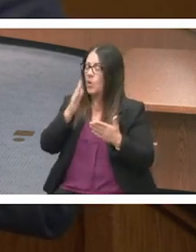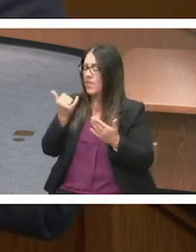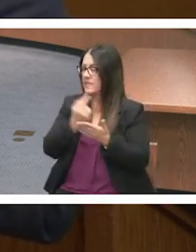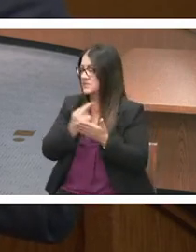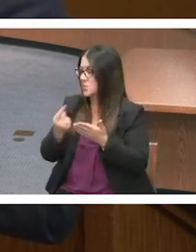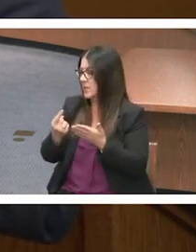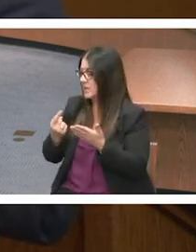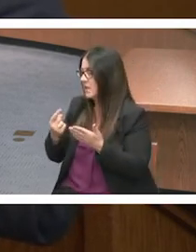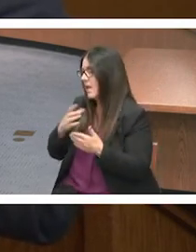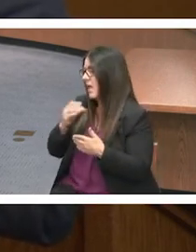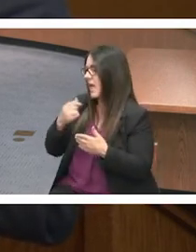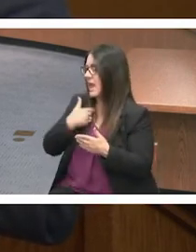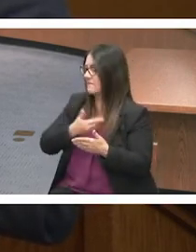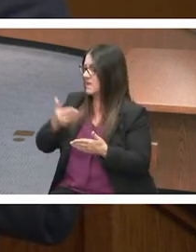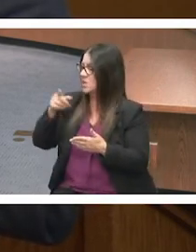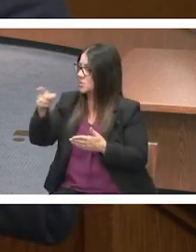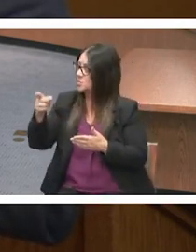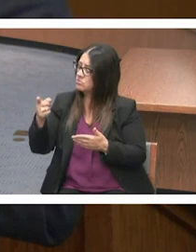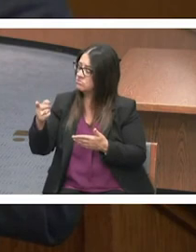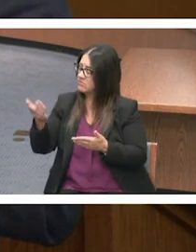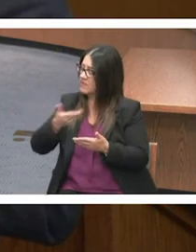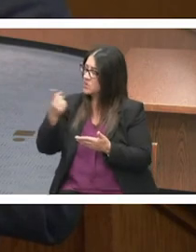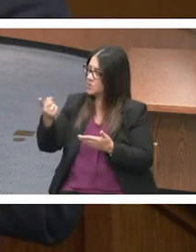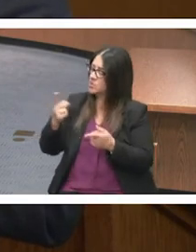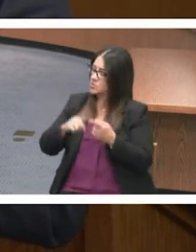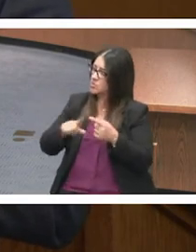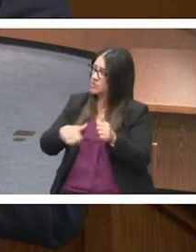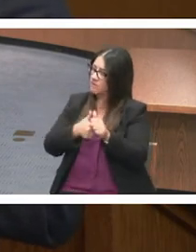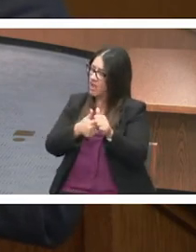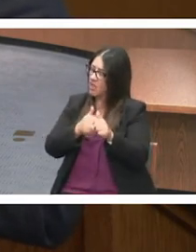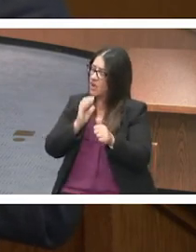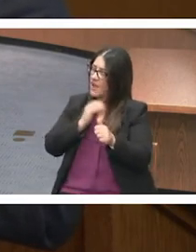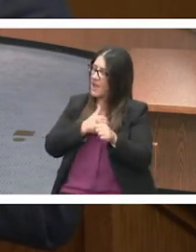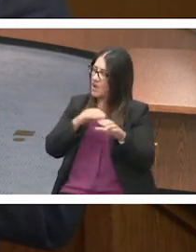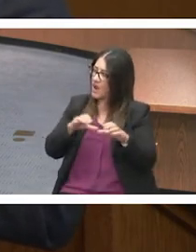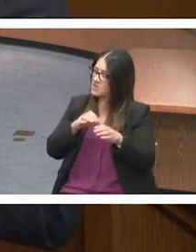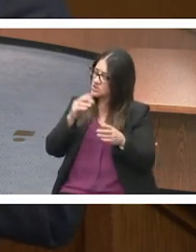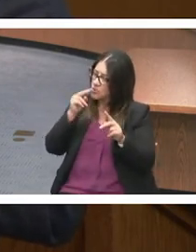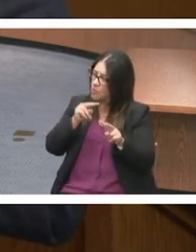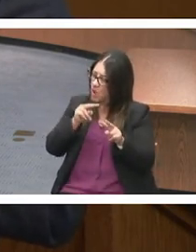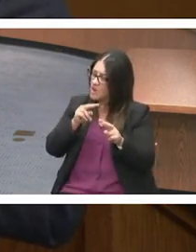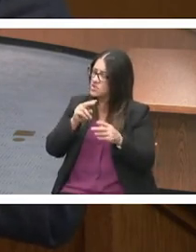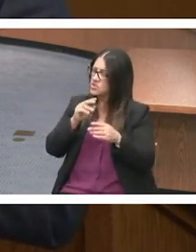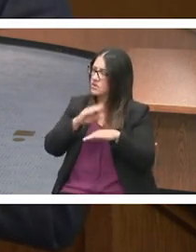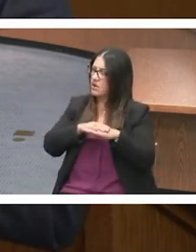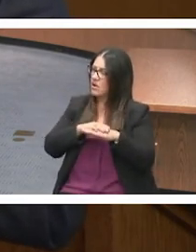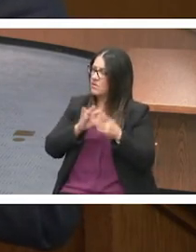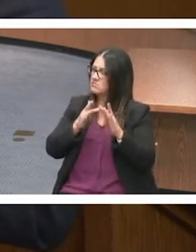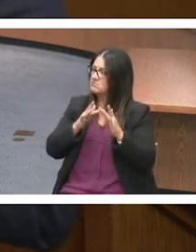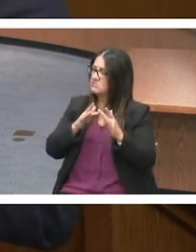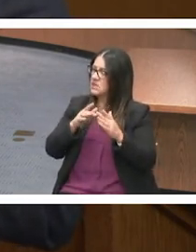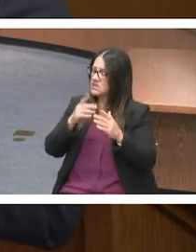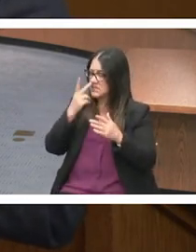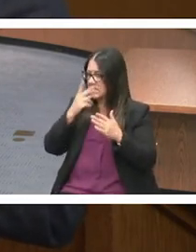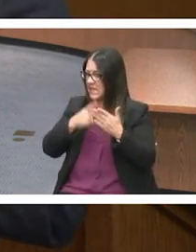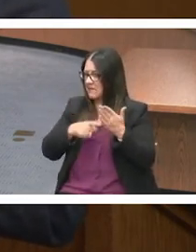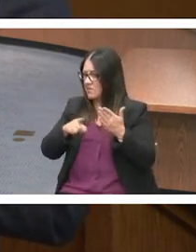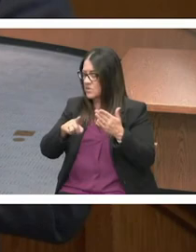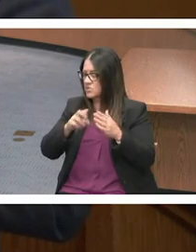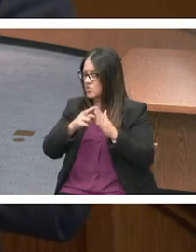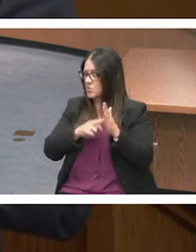week. And I just invite you to follow our actions closely based on the activation of those rules.